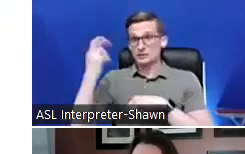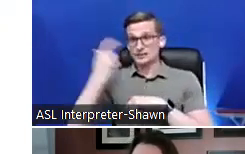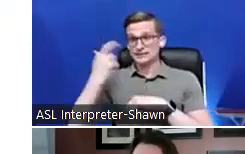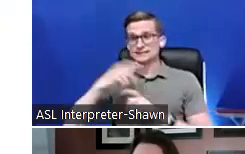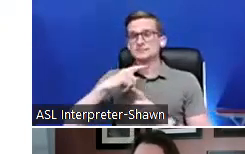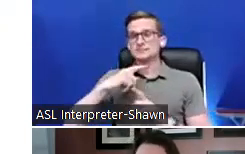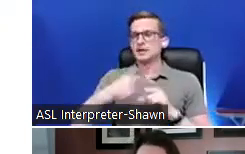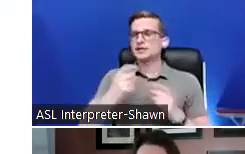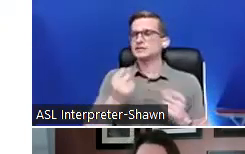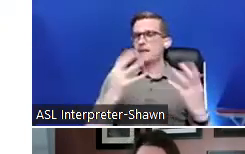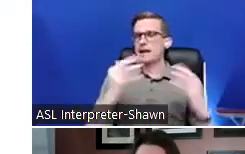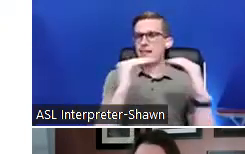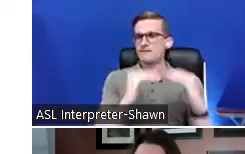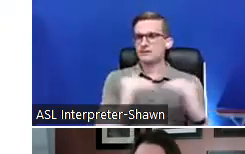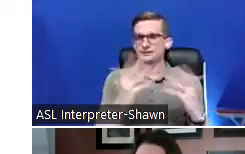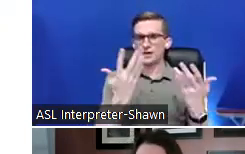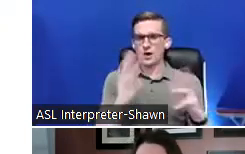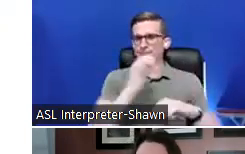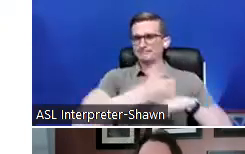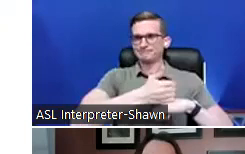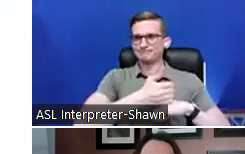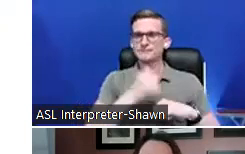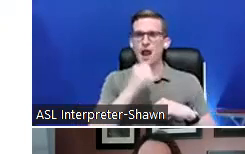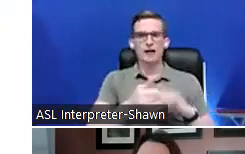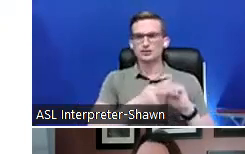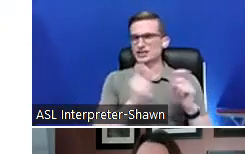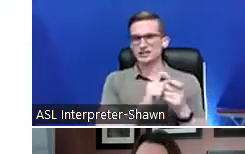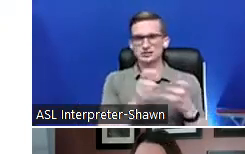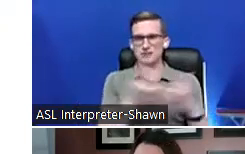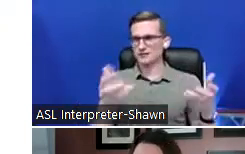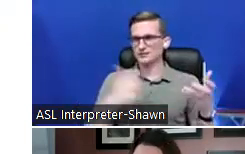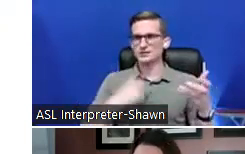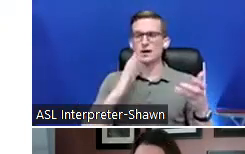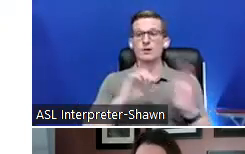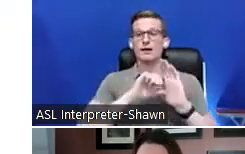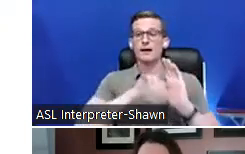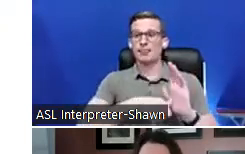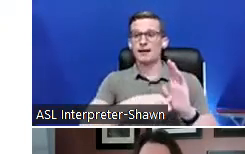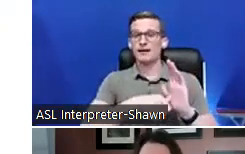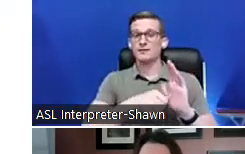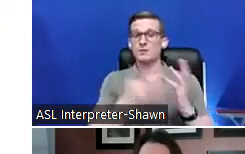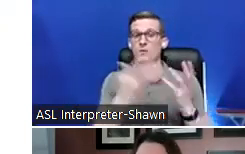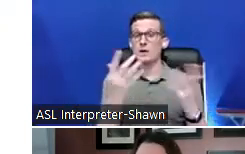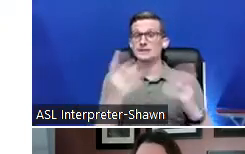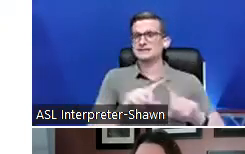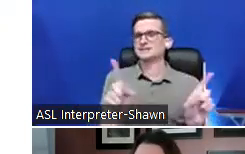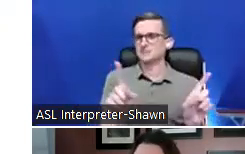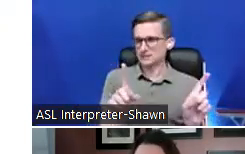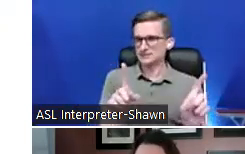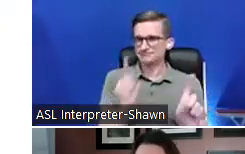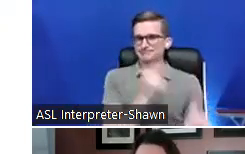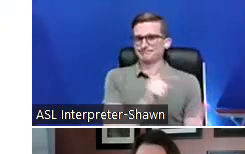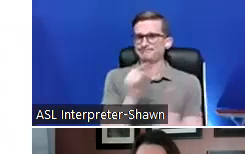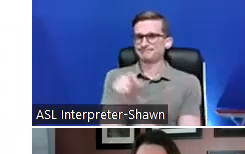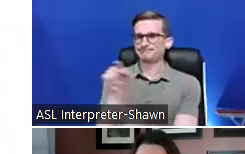we did not change too terribly much. So I'll highlight more or less the things that are a little bit different. So service delivery